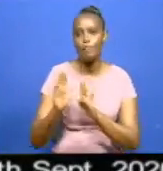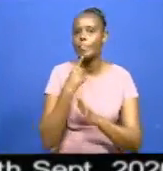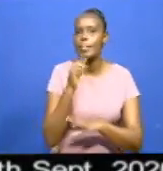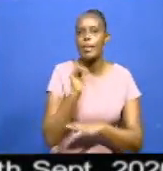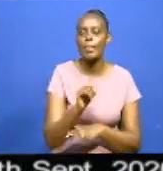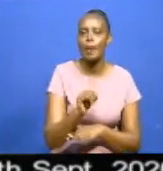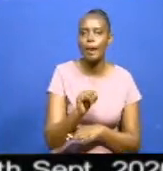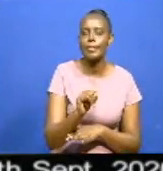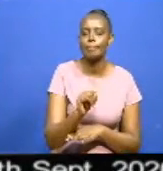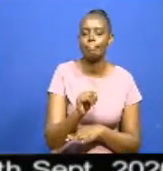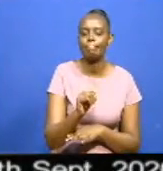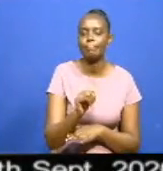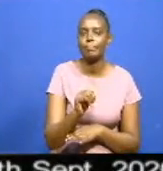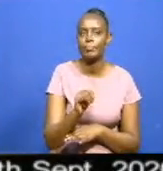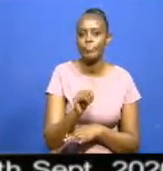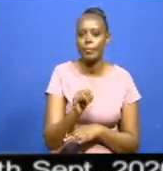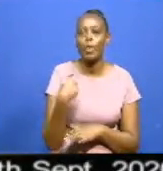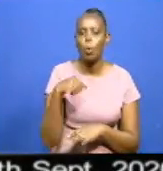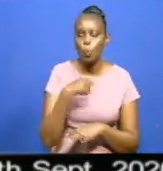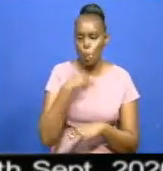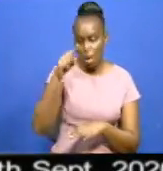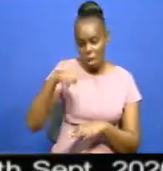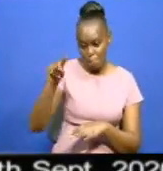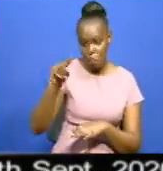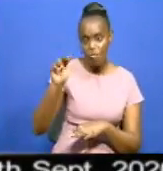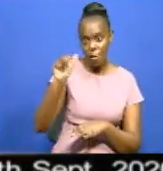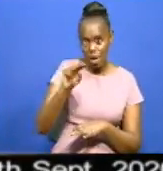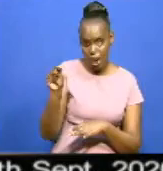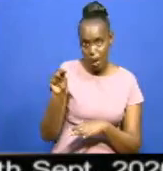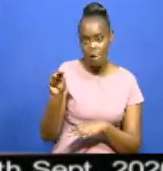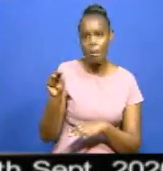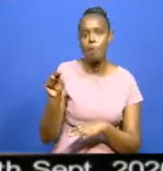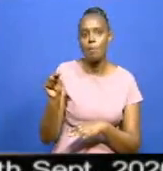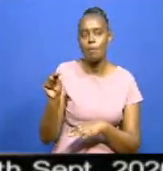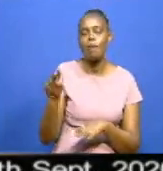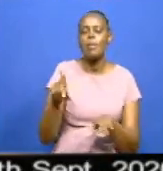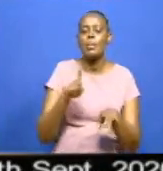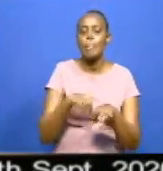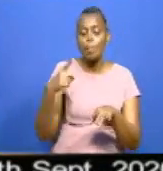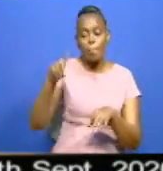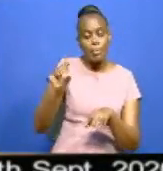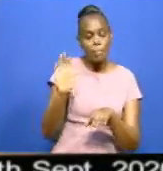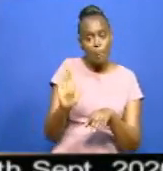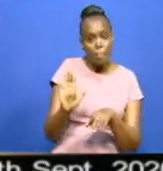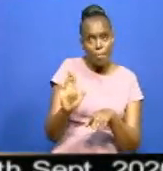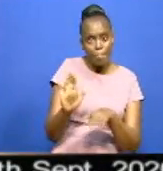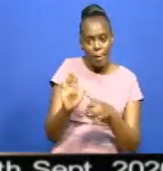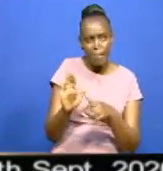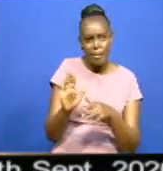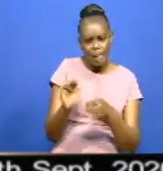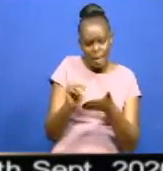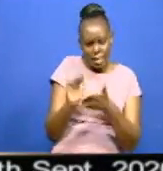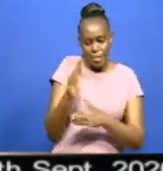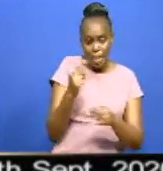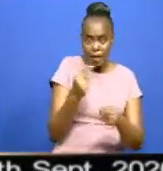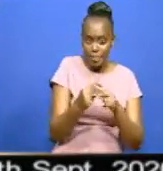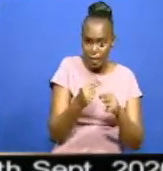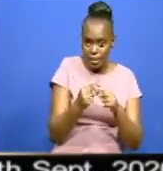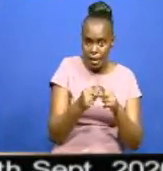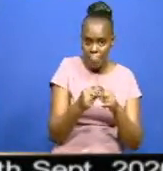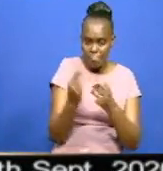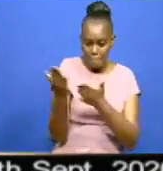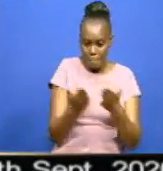saying, and we are proving that even when the executive sends a name to